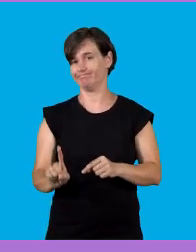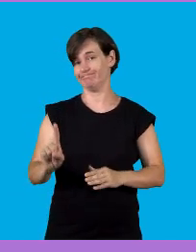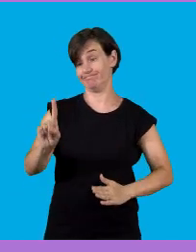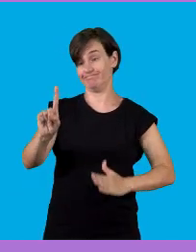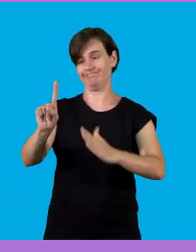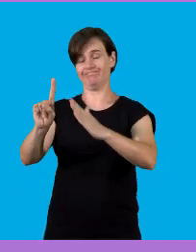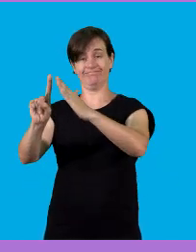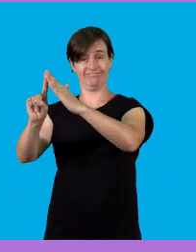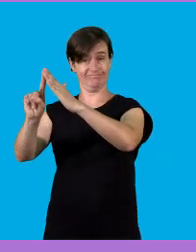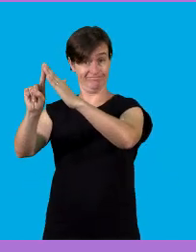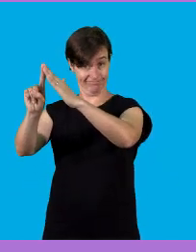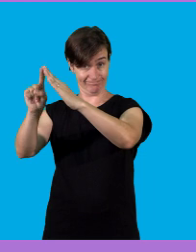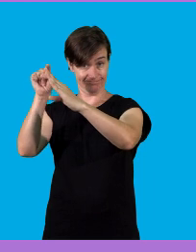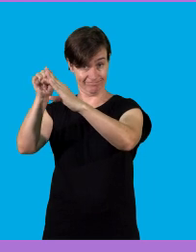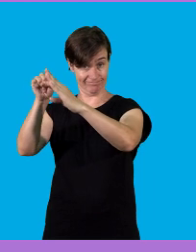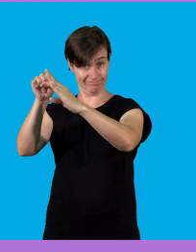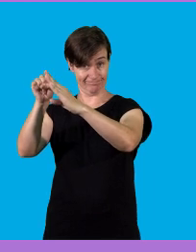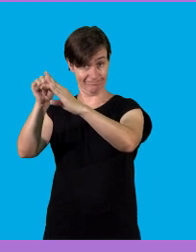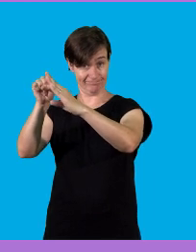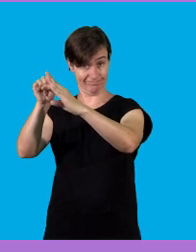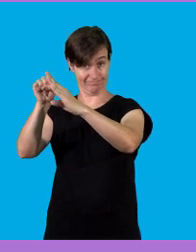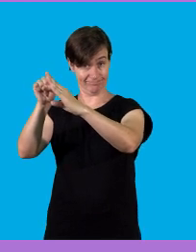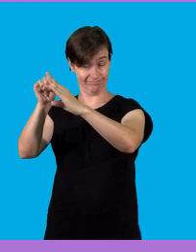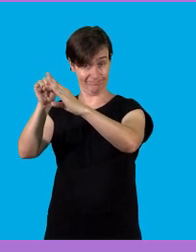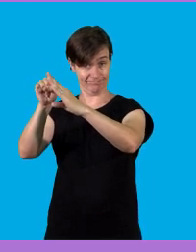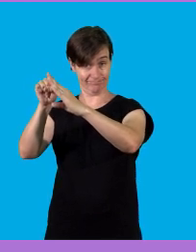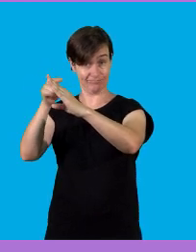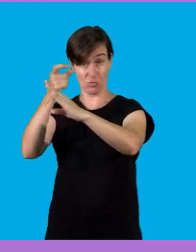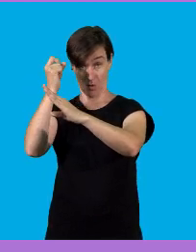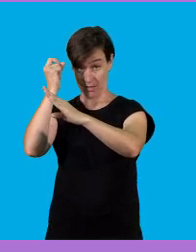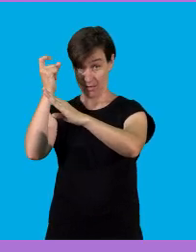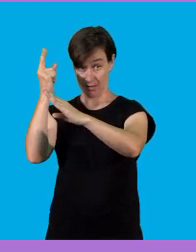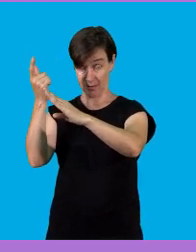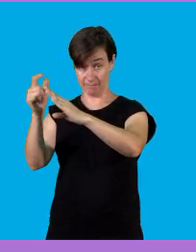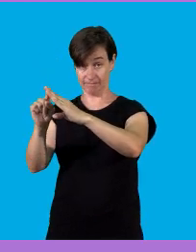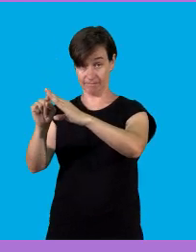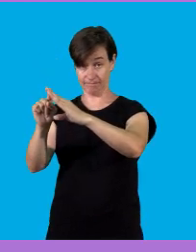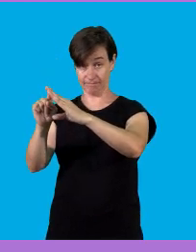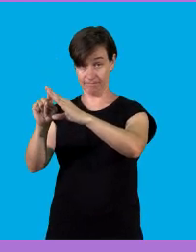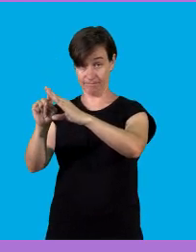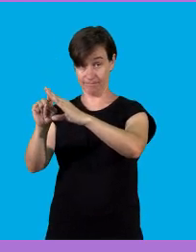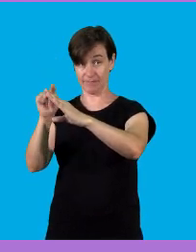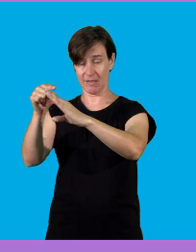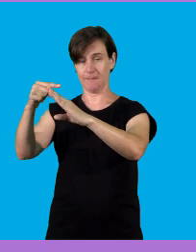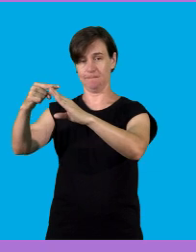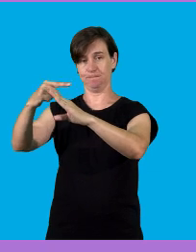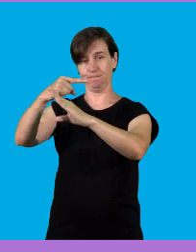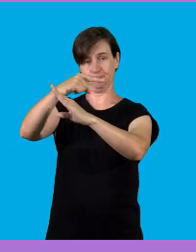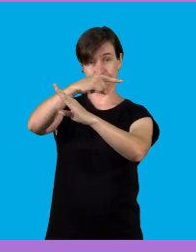I'll move all the way up, where it intersects with that line. Are we clear? So now I will